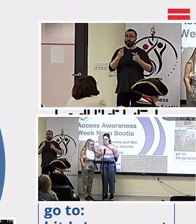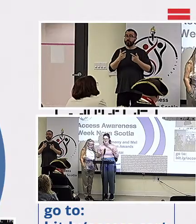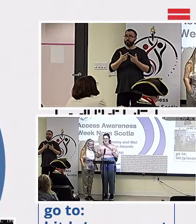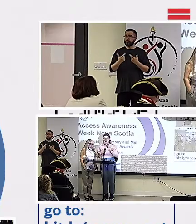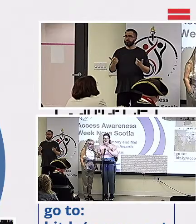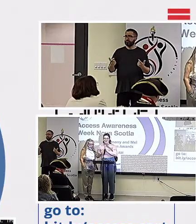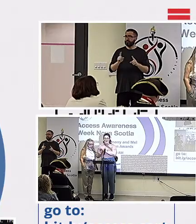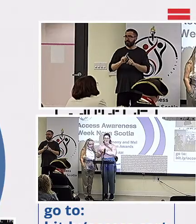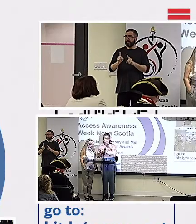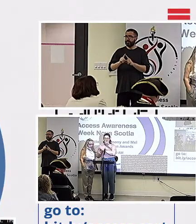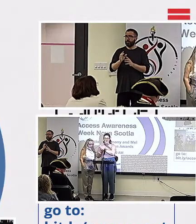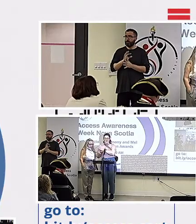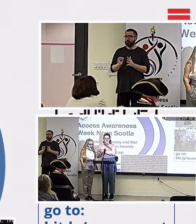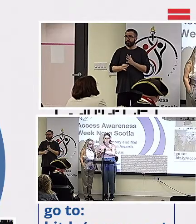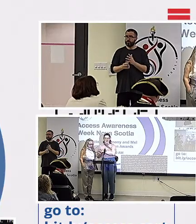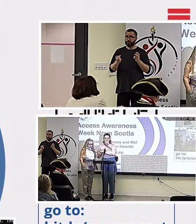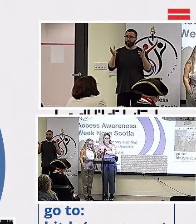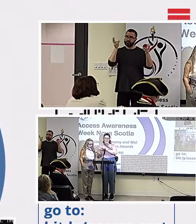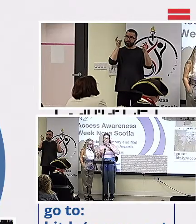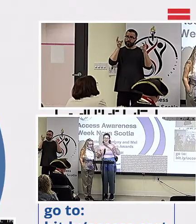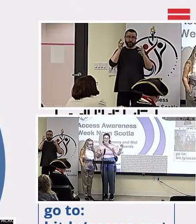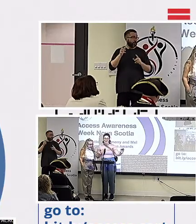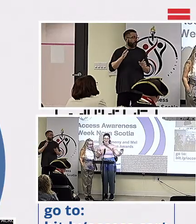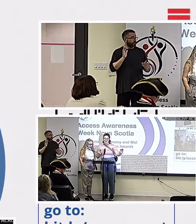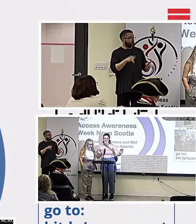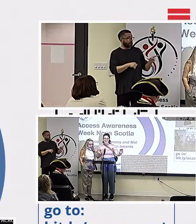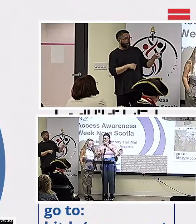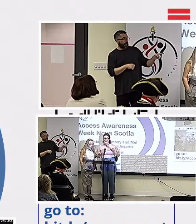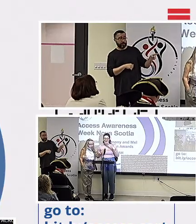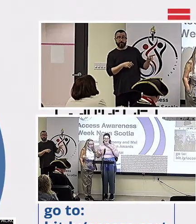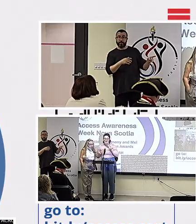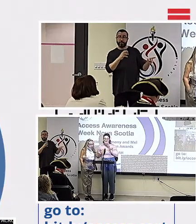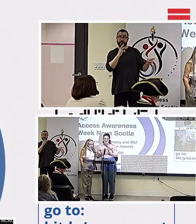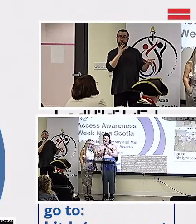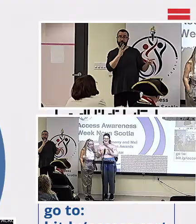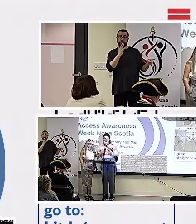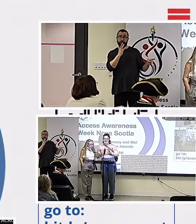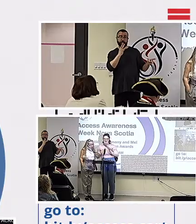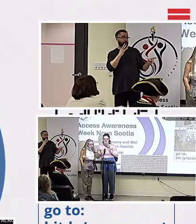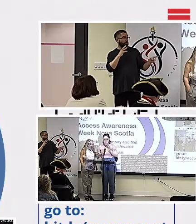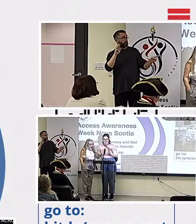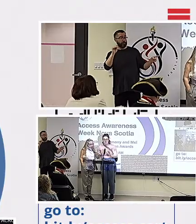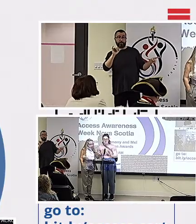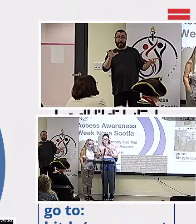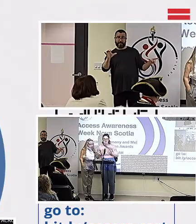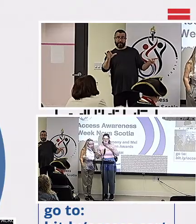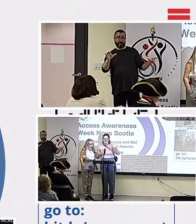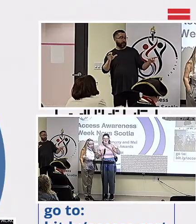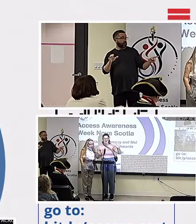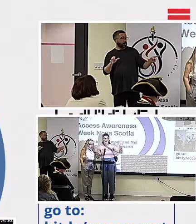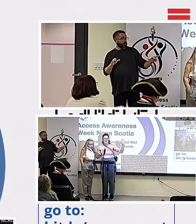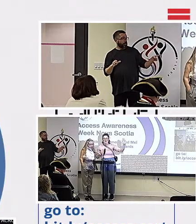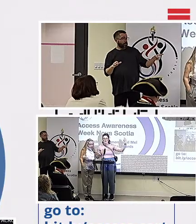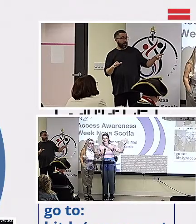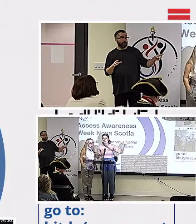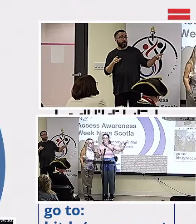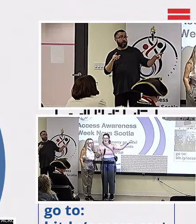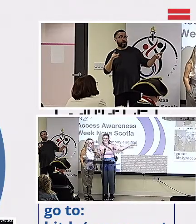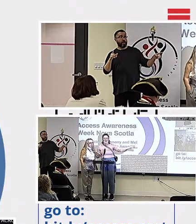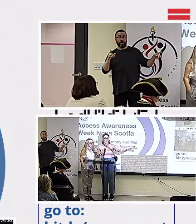as well. So that's what this microphone is going to. This microphone that's in front of me is going